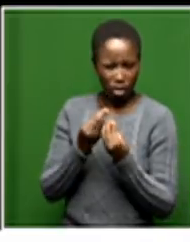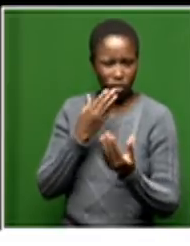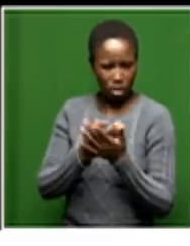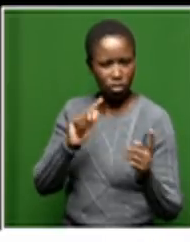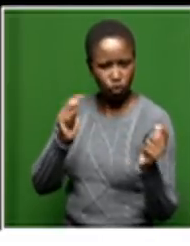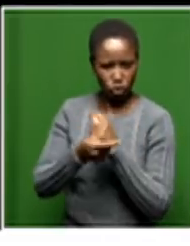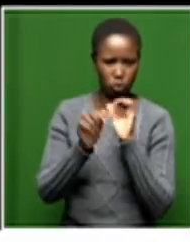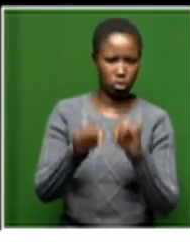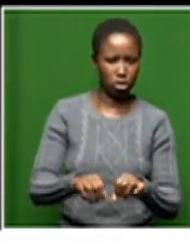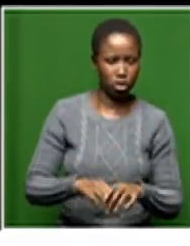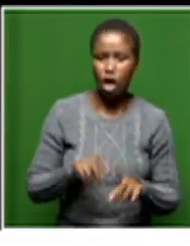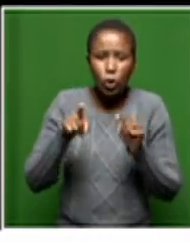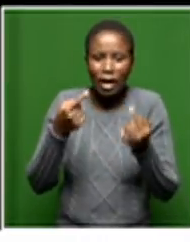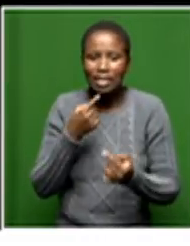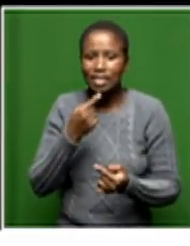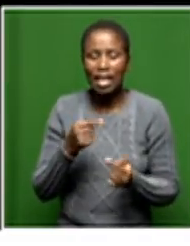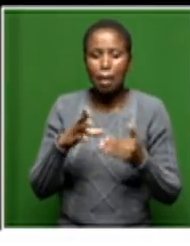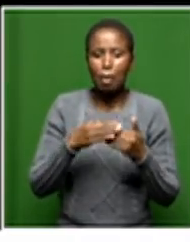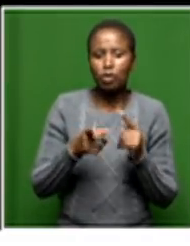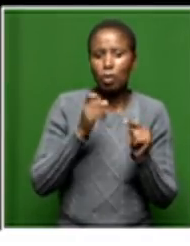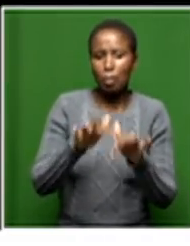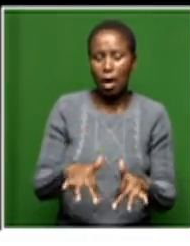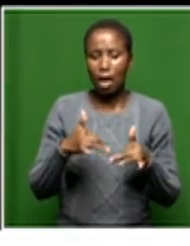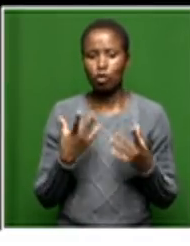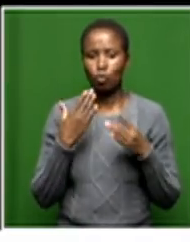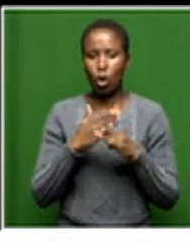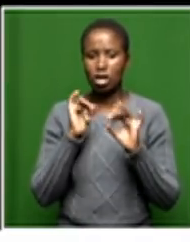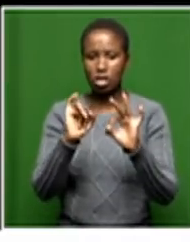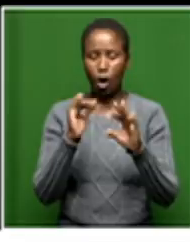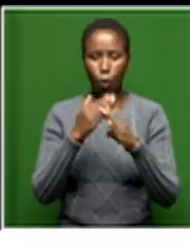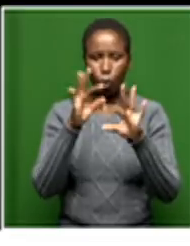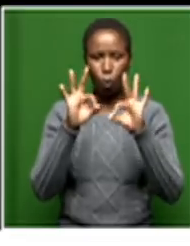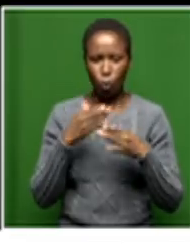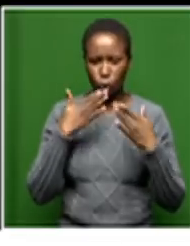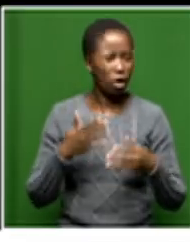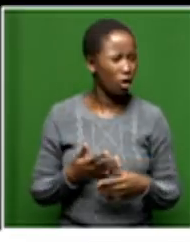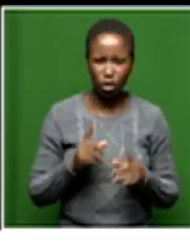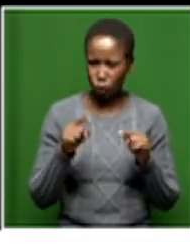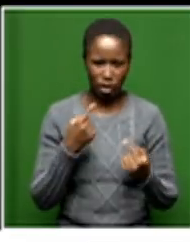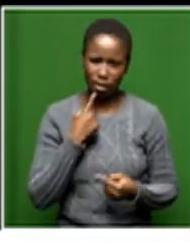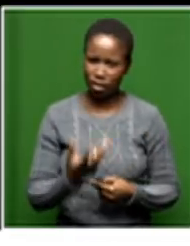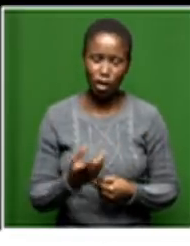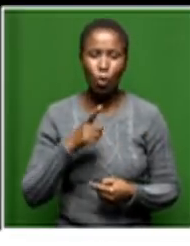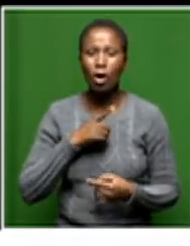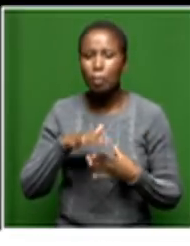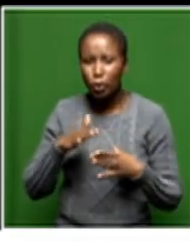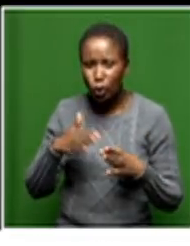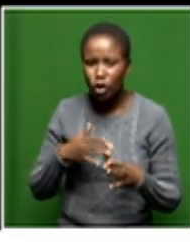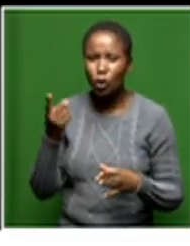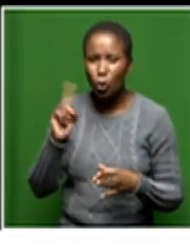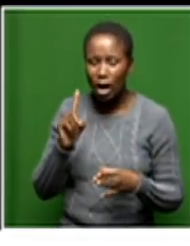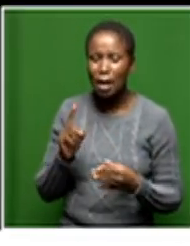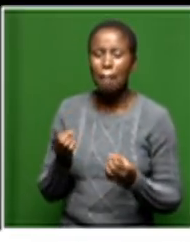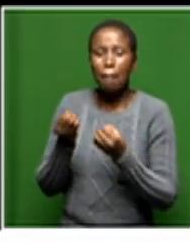can't say members of parliament are not exercising their power correctly when we are from the majority party that